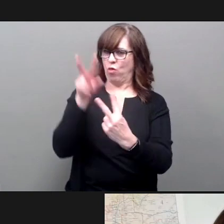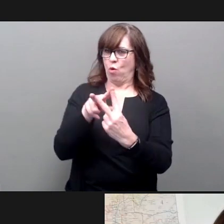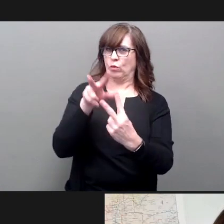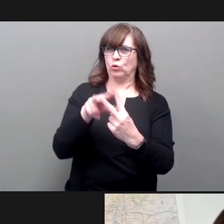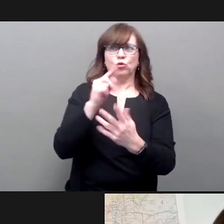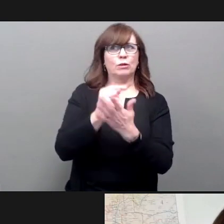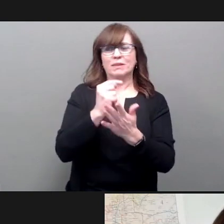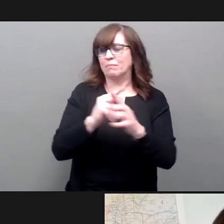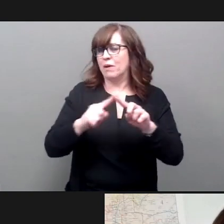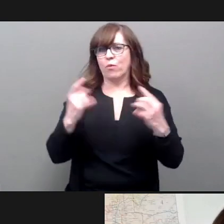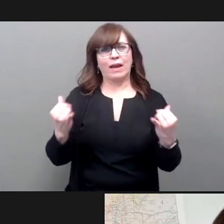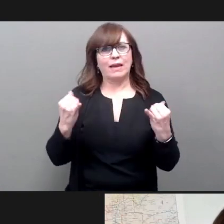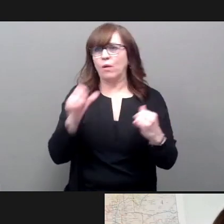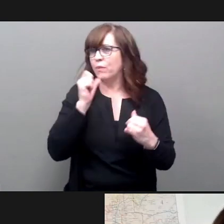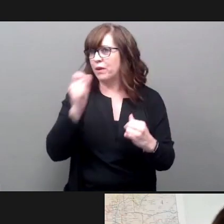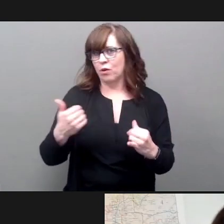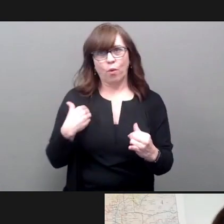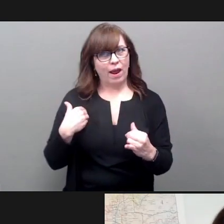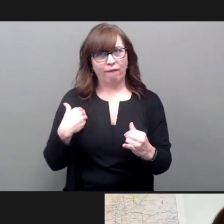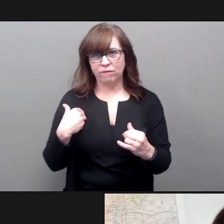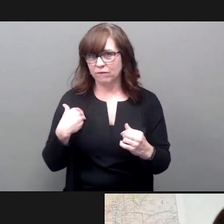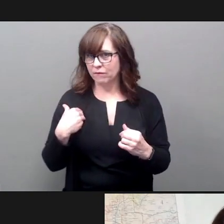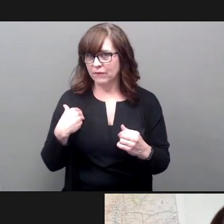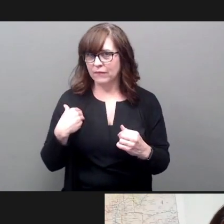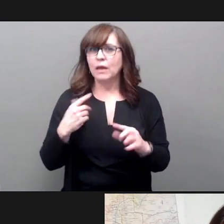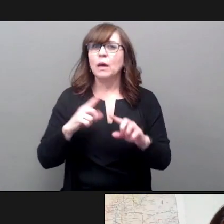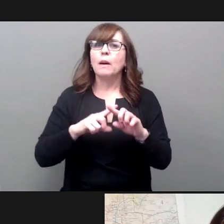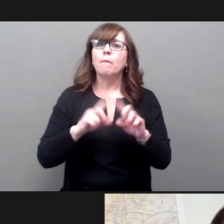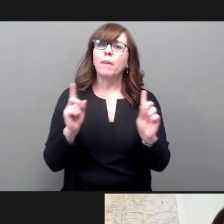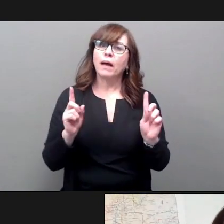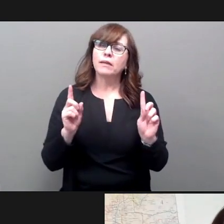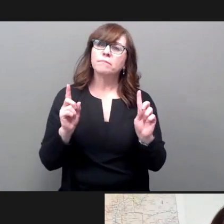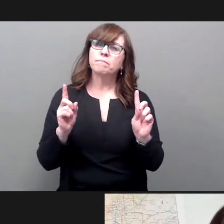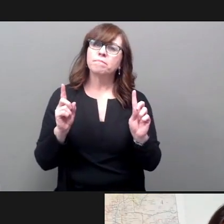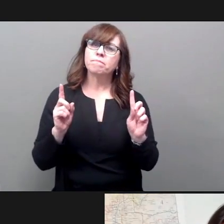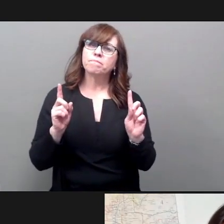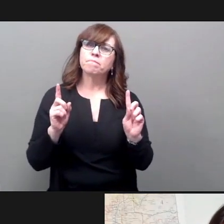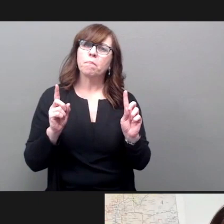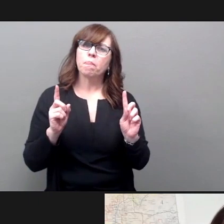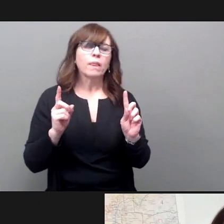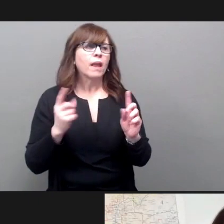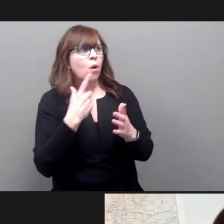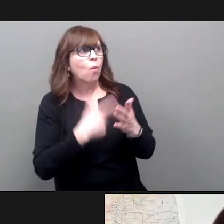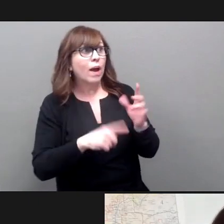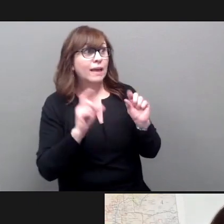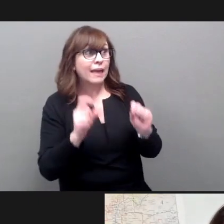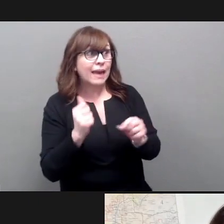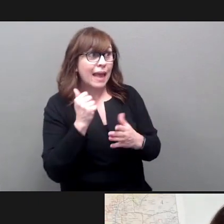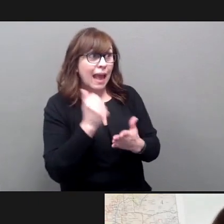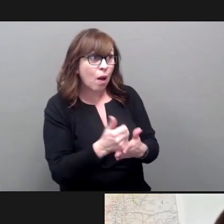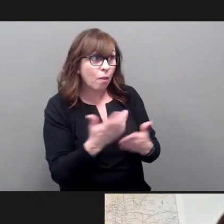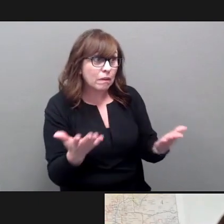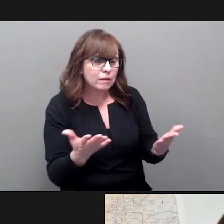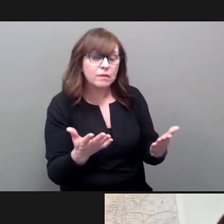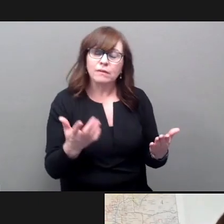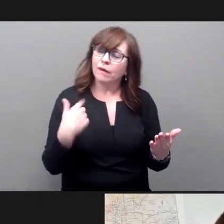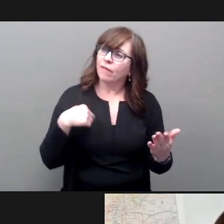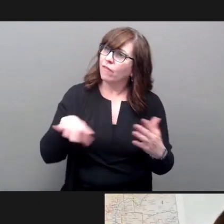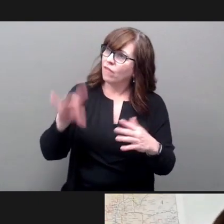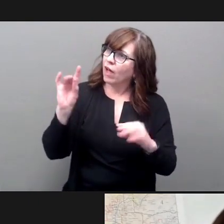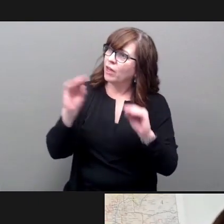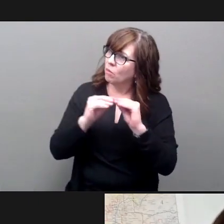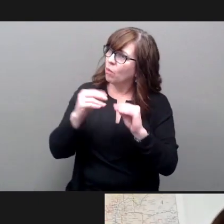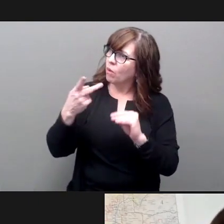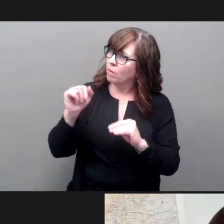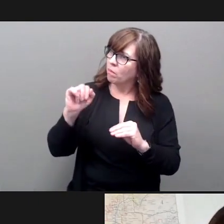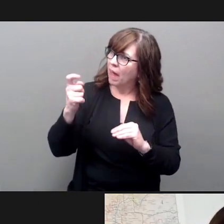with the governor yesterday and she said, well, if, what can I do to help you? I said, go get me more Paxlovid